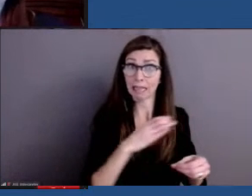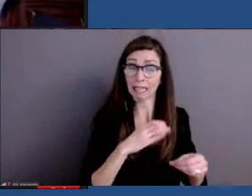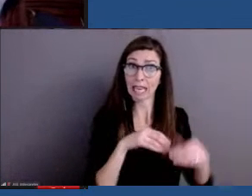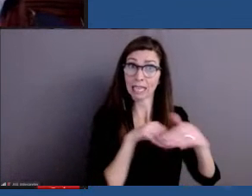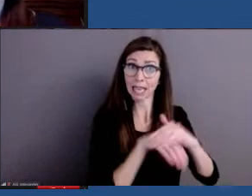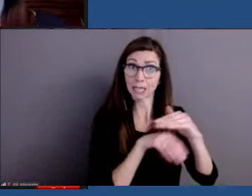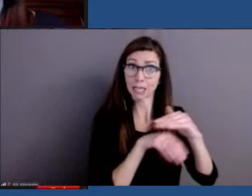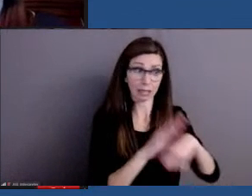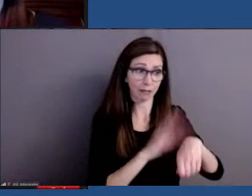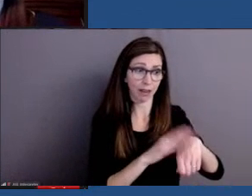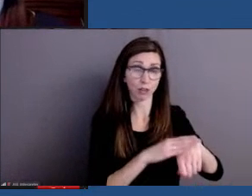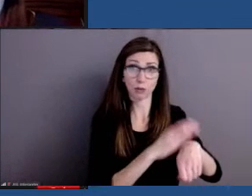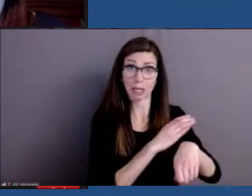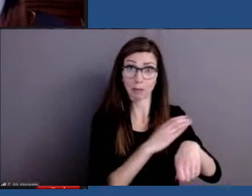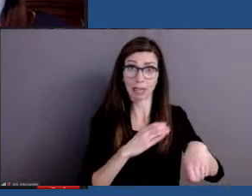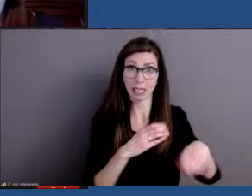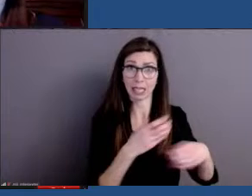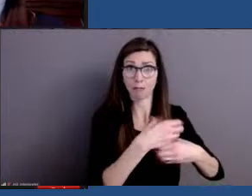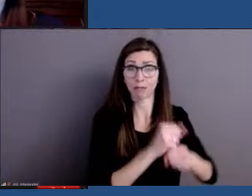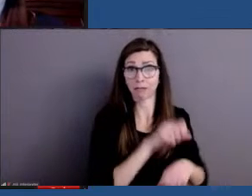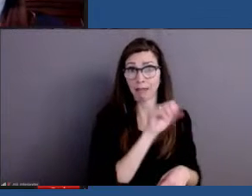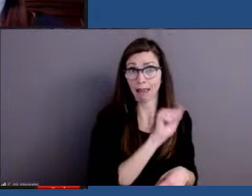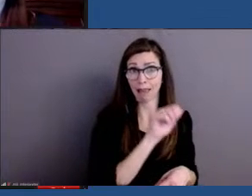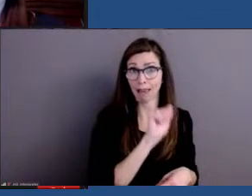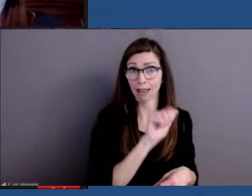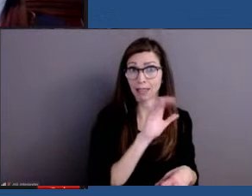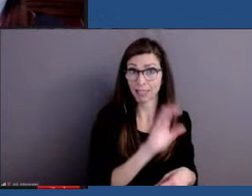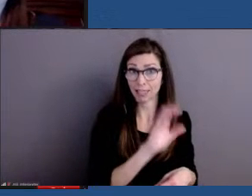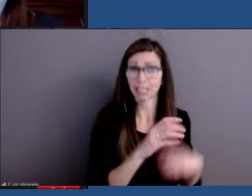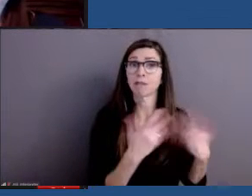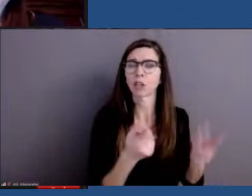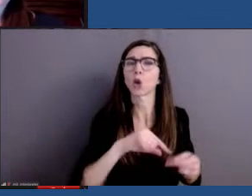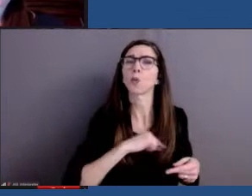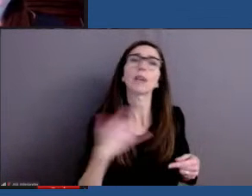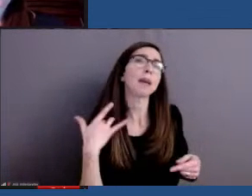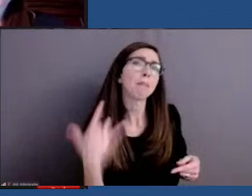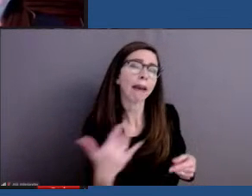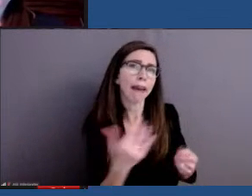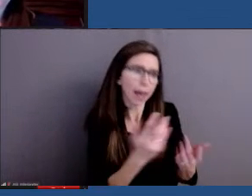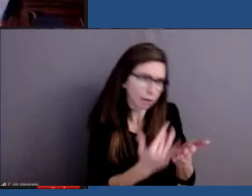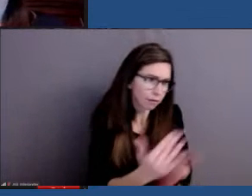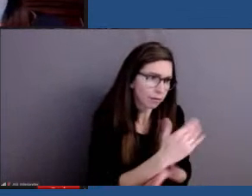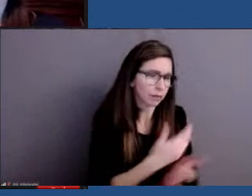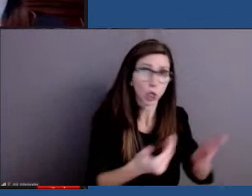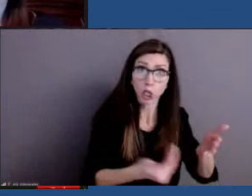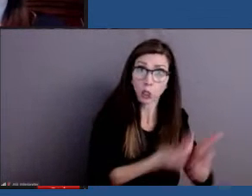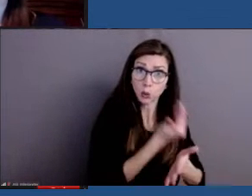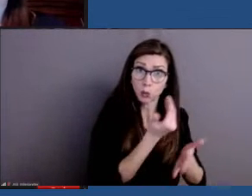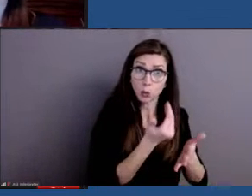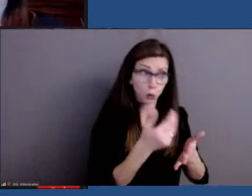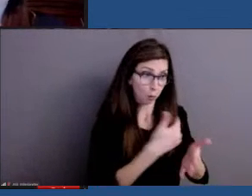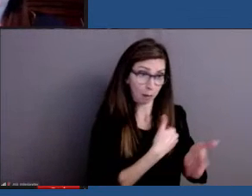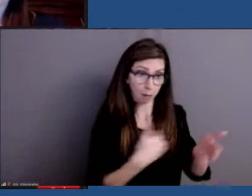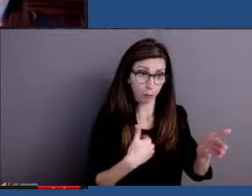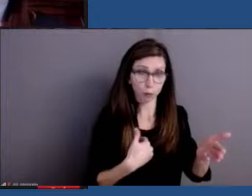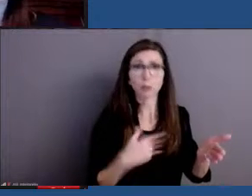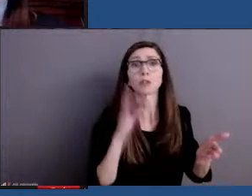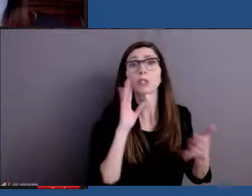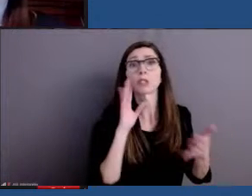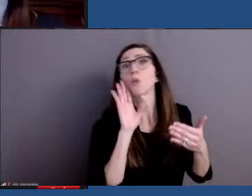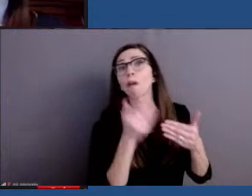Committee. Recruitment for advisory committees is done after each municipal election. Our next one will happen again